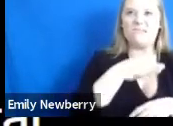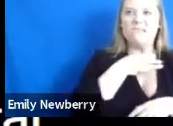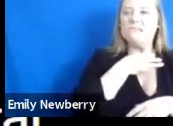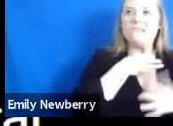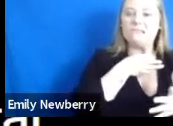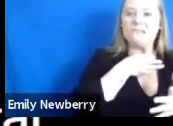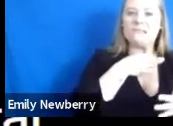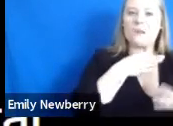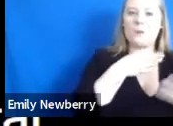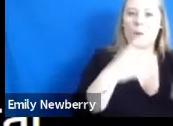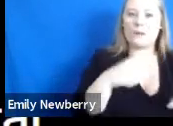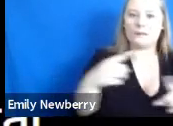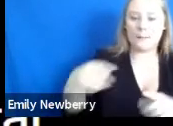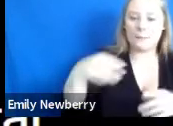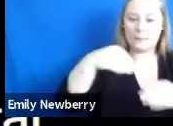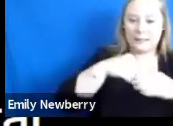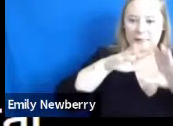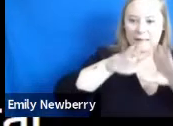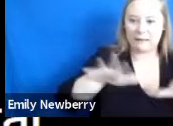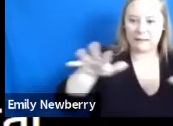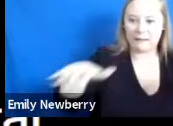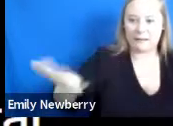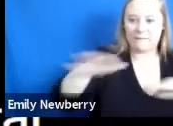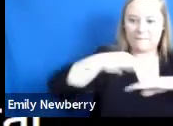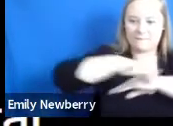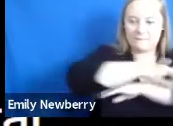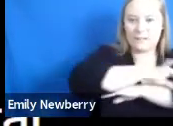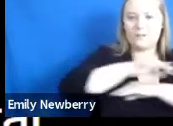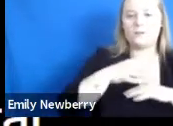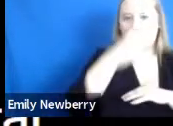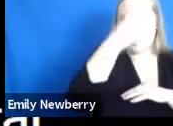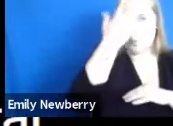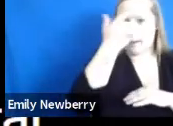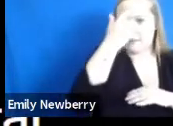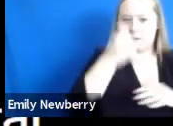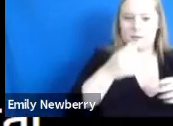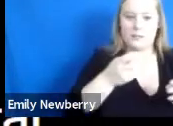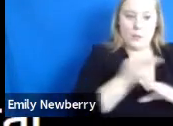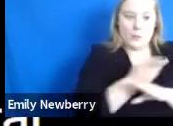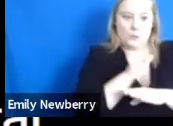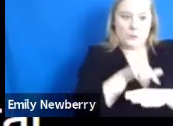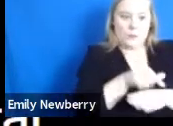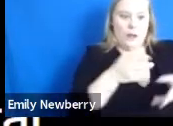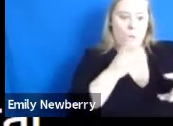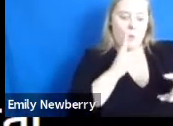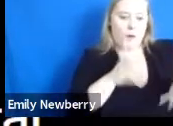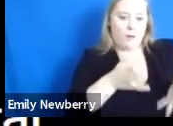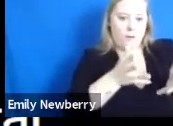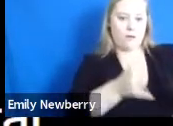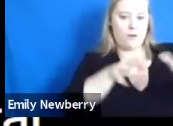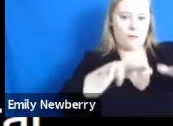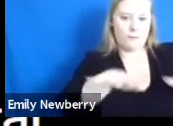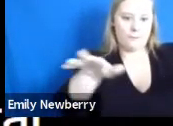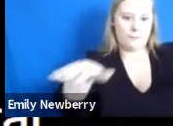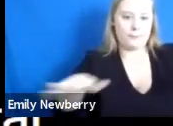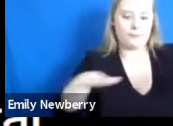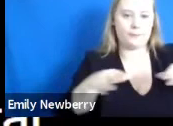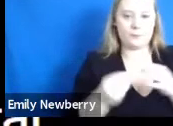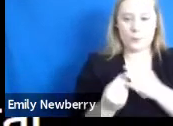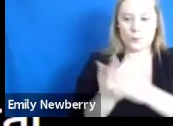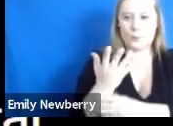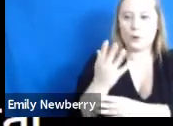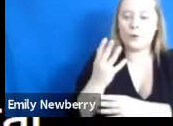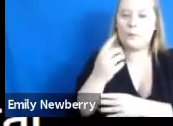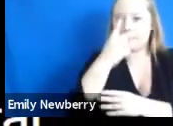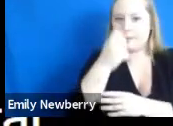the agricultural fields, because these fields are irrigated by the Animas River water and San Juan watershed for crops which are highly